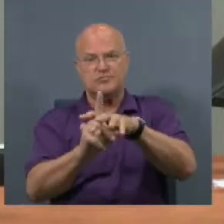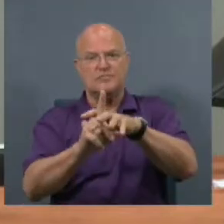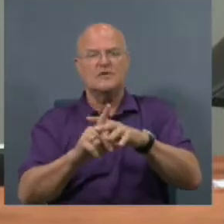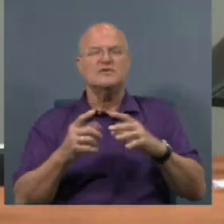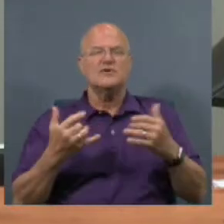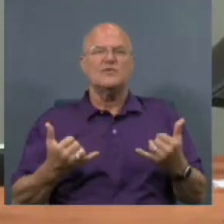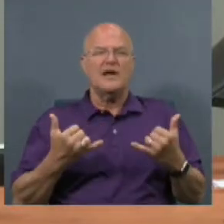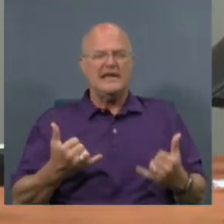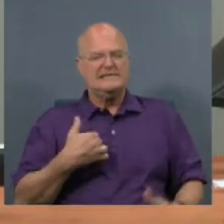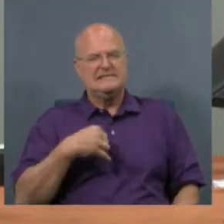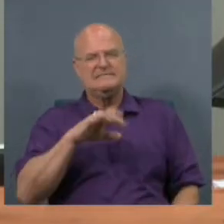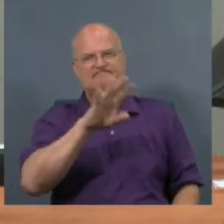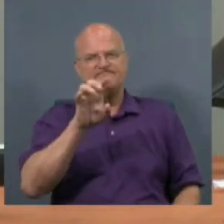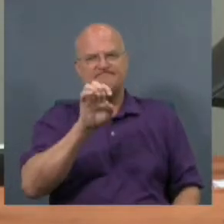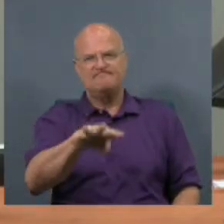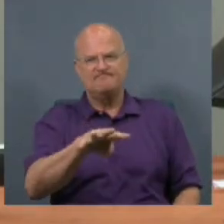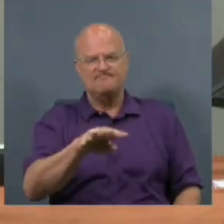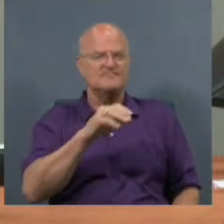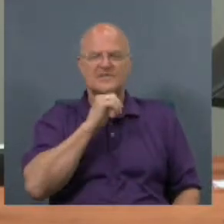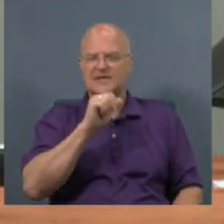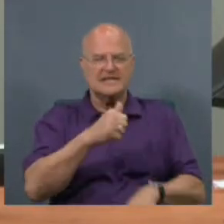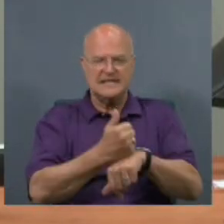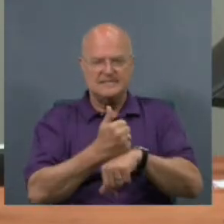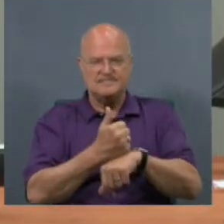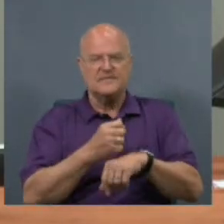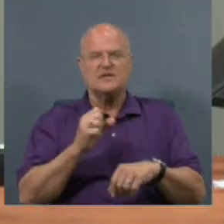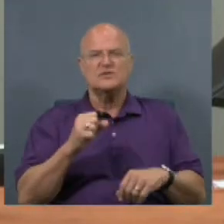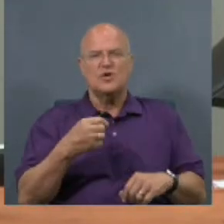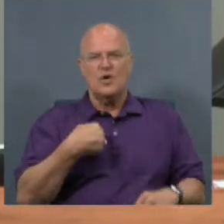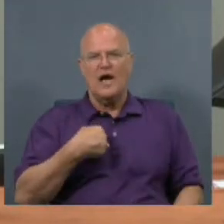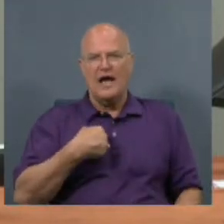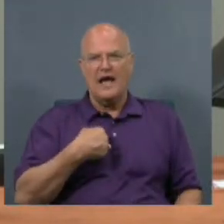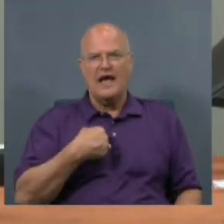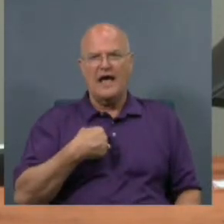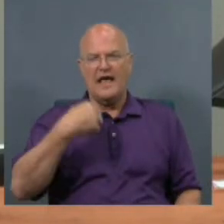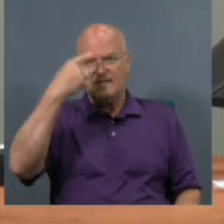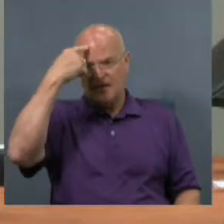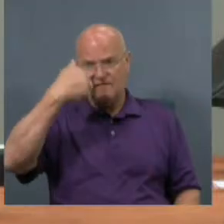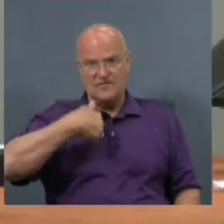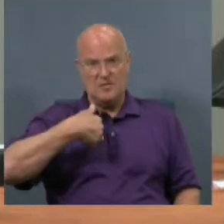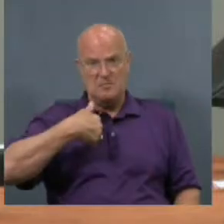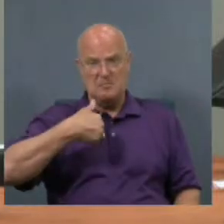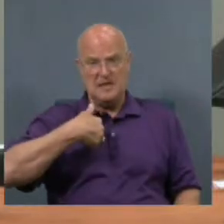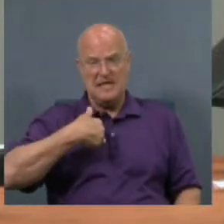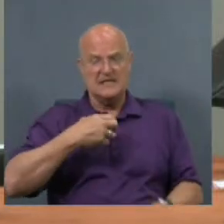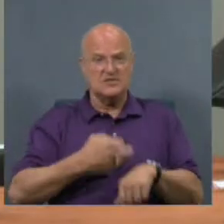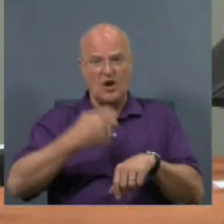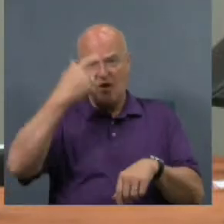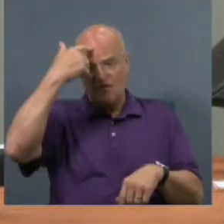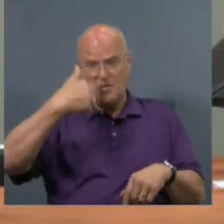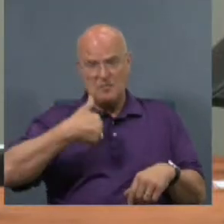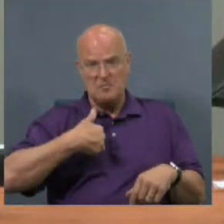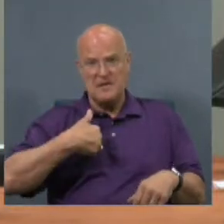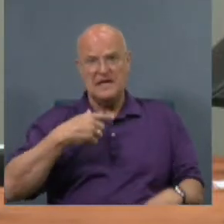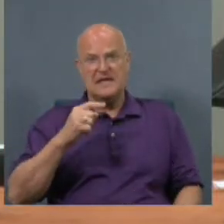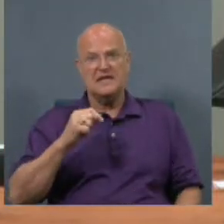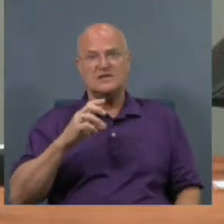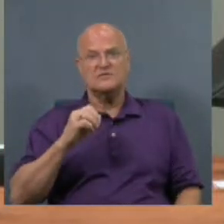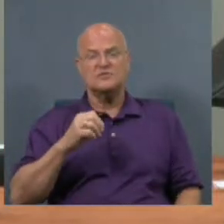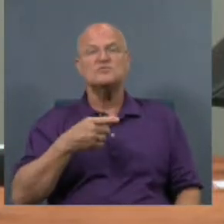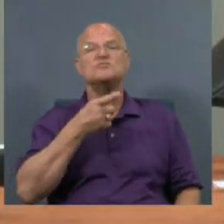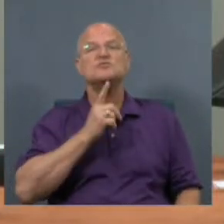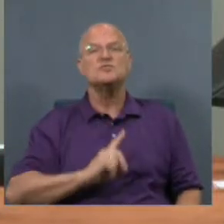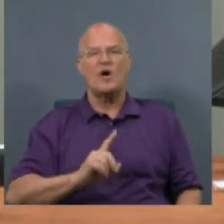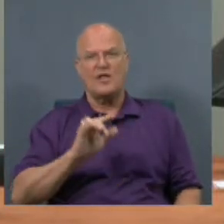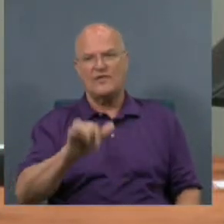just, they're not in place. And I think, for me, that it's hard for me to swallow